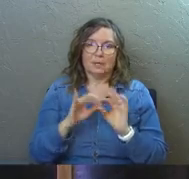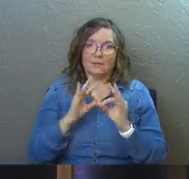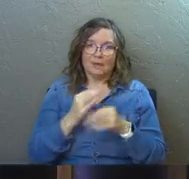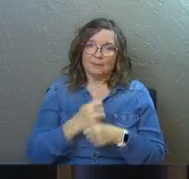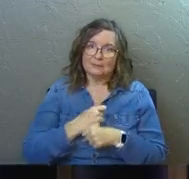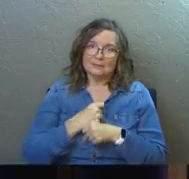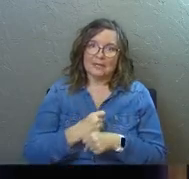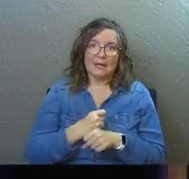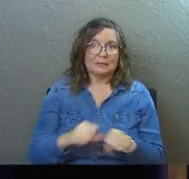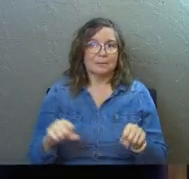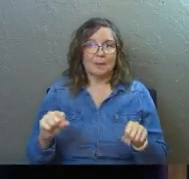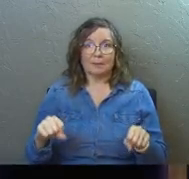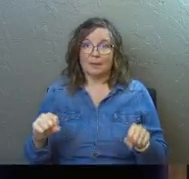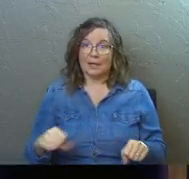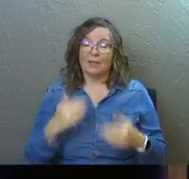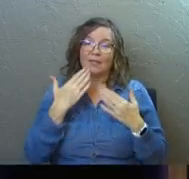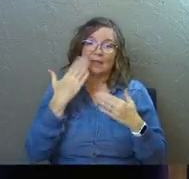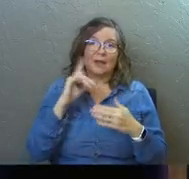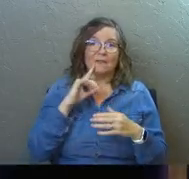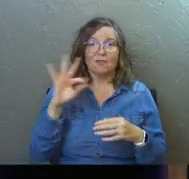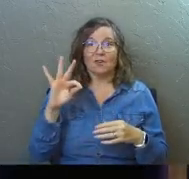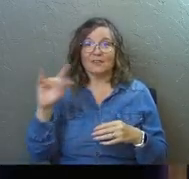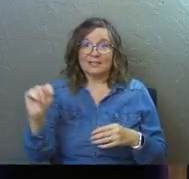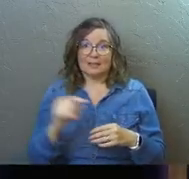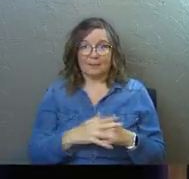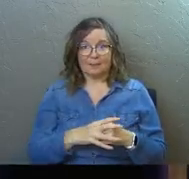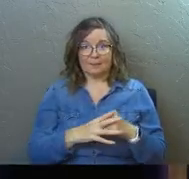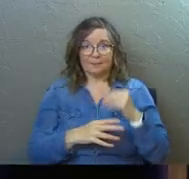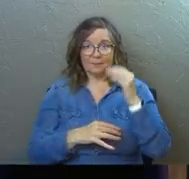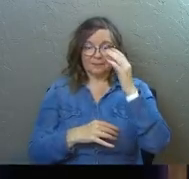as tight as they possibly can. Thank God for FaceTime.